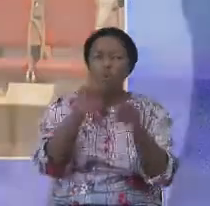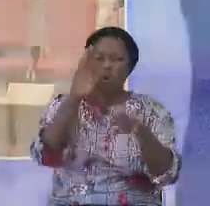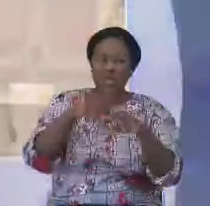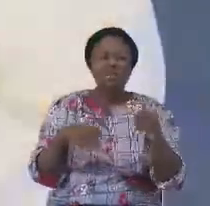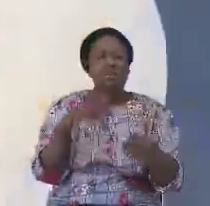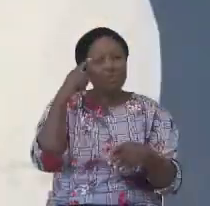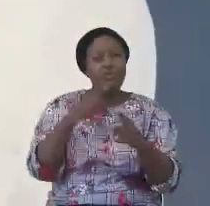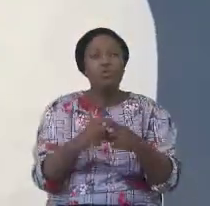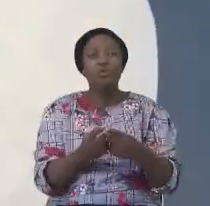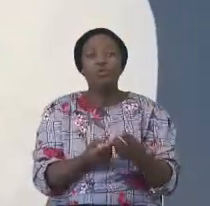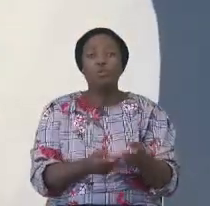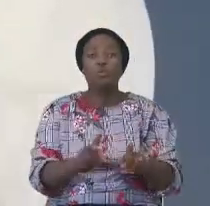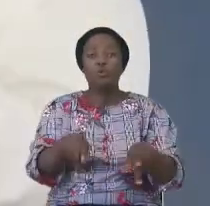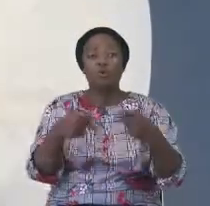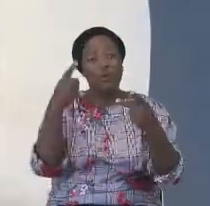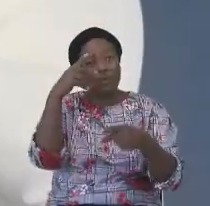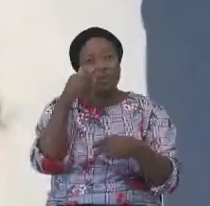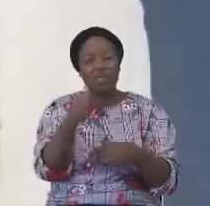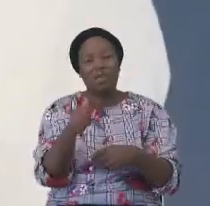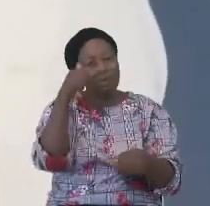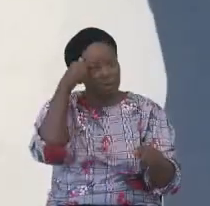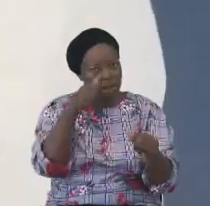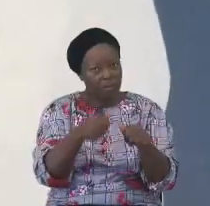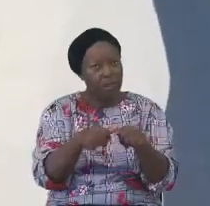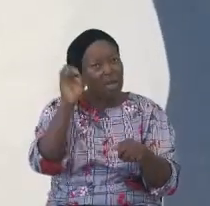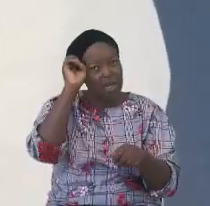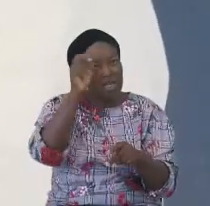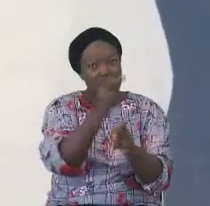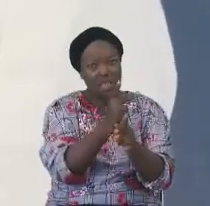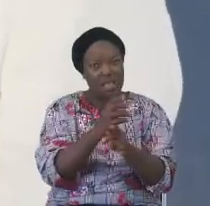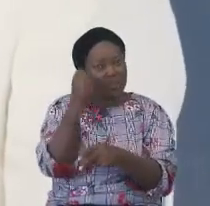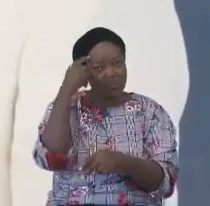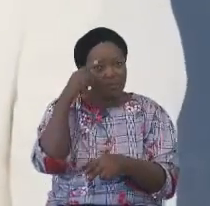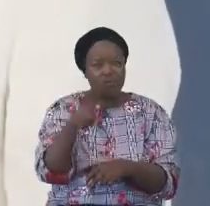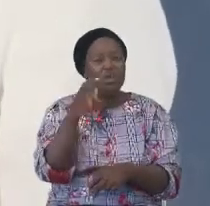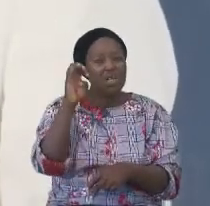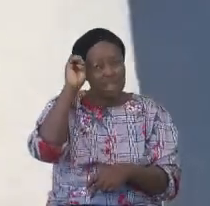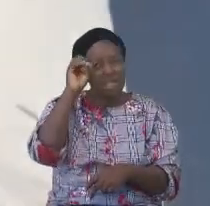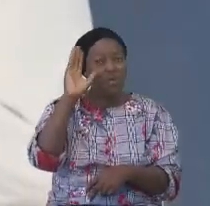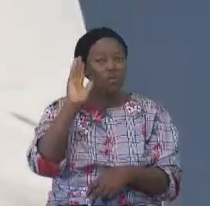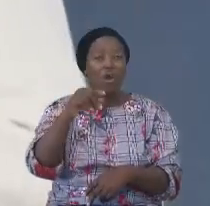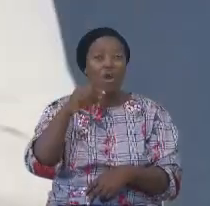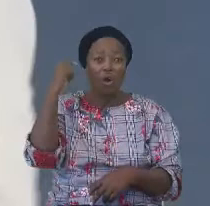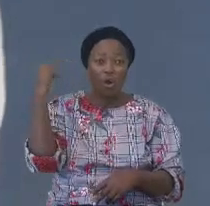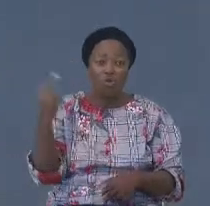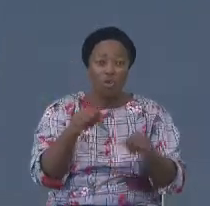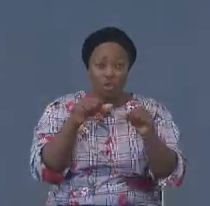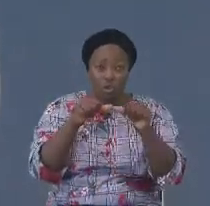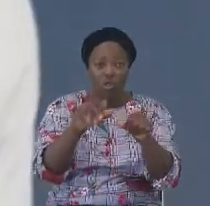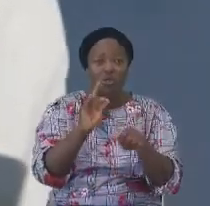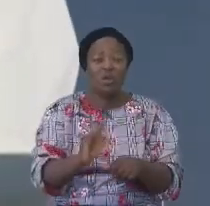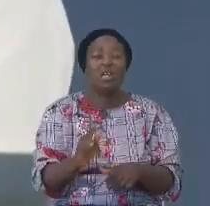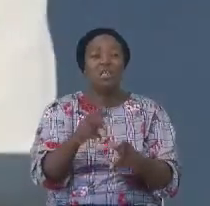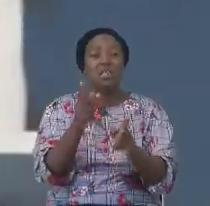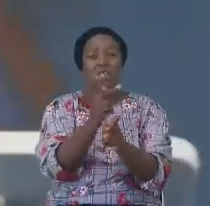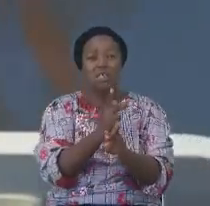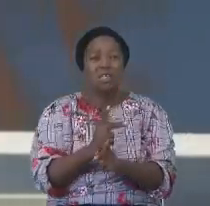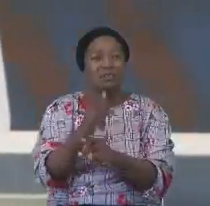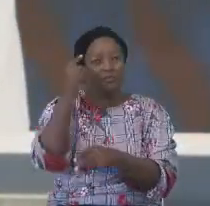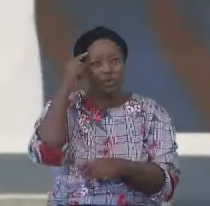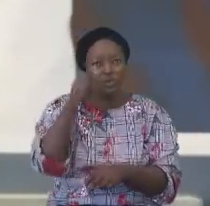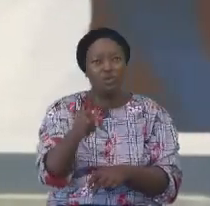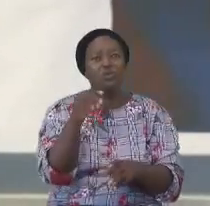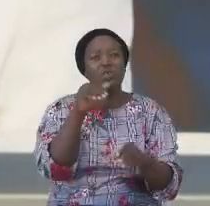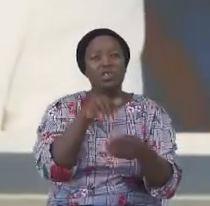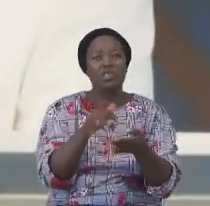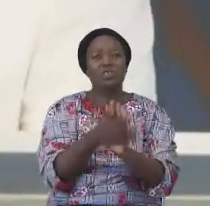poor beyond your ability to provide for yourself, remember, he cares for you. He will